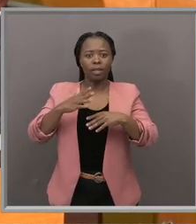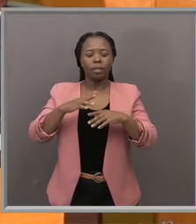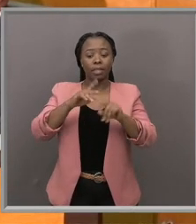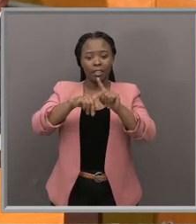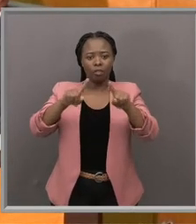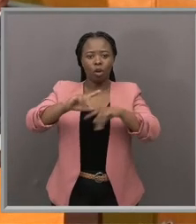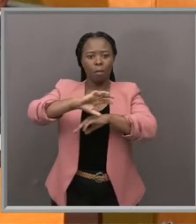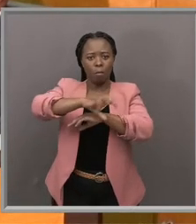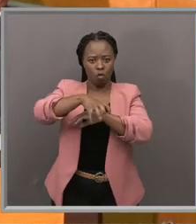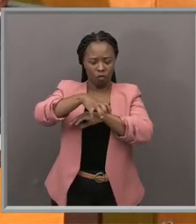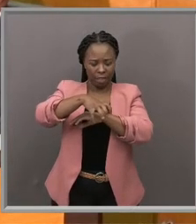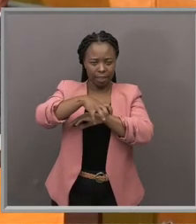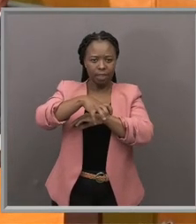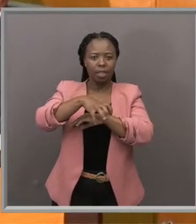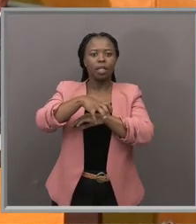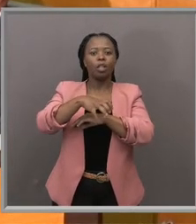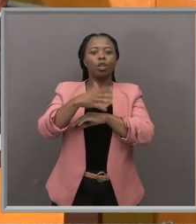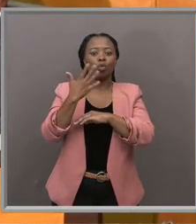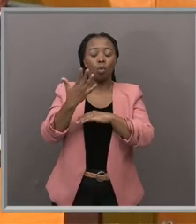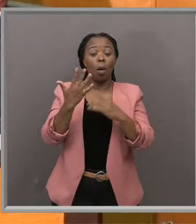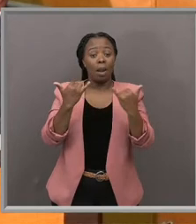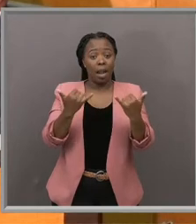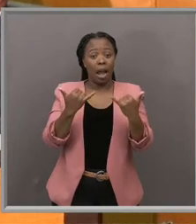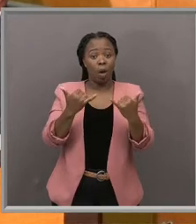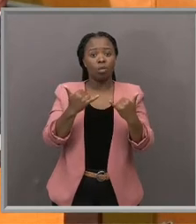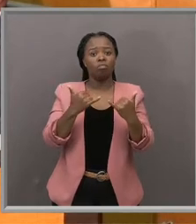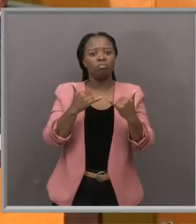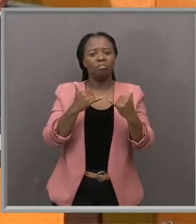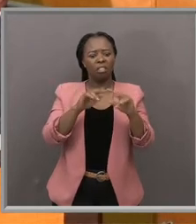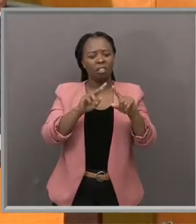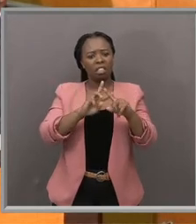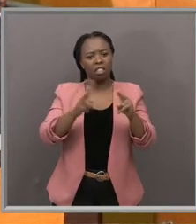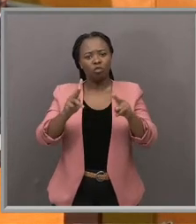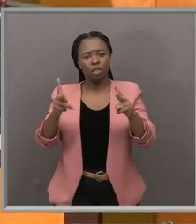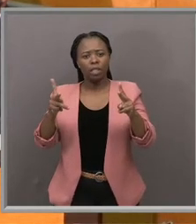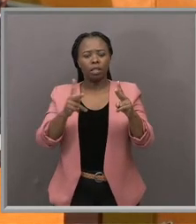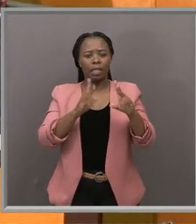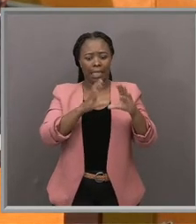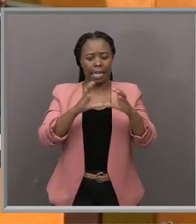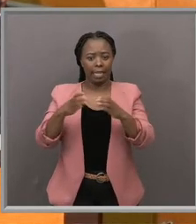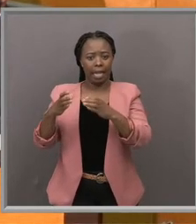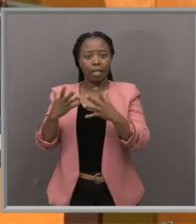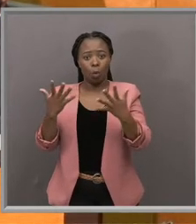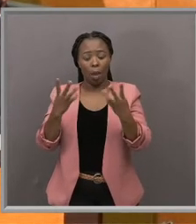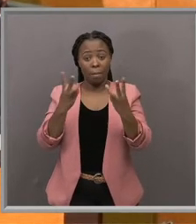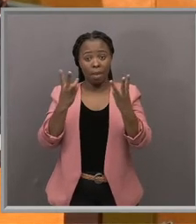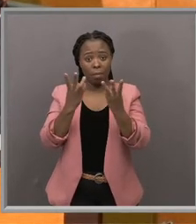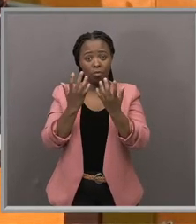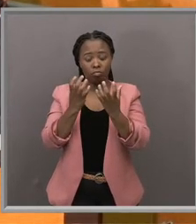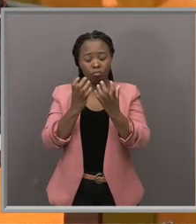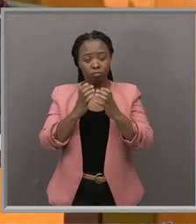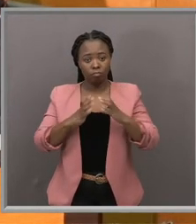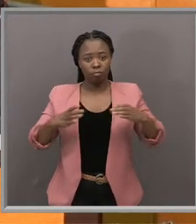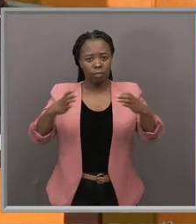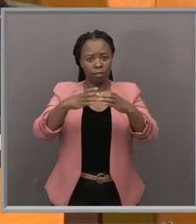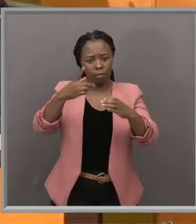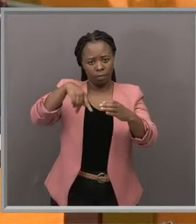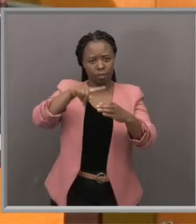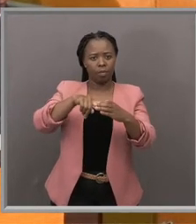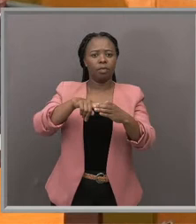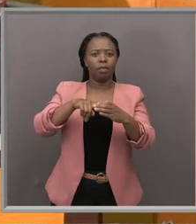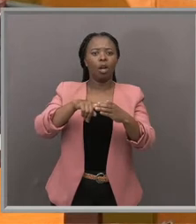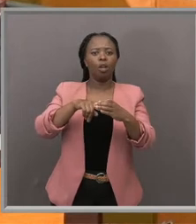particular case, I will thank particular sectors of our population This coordination was very critical